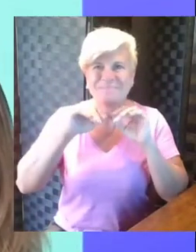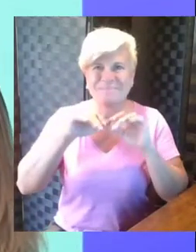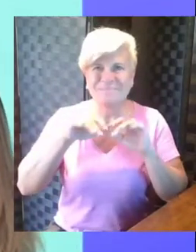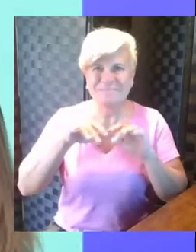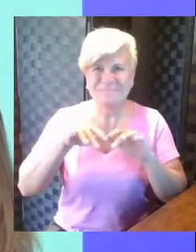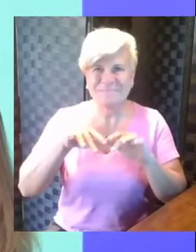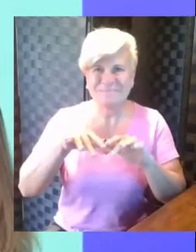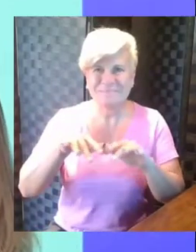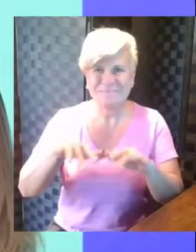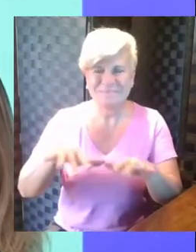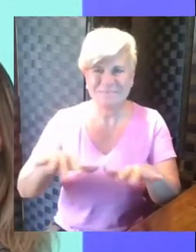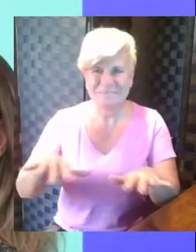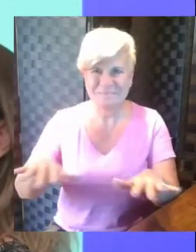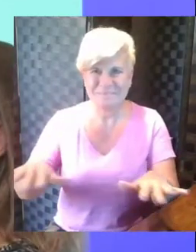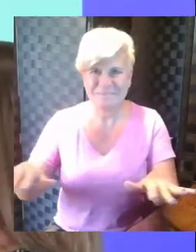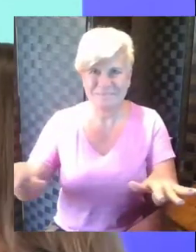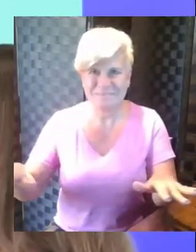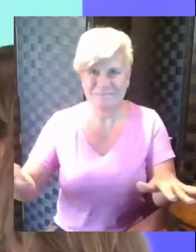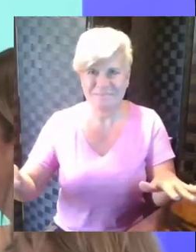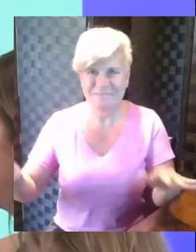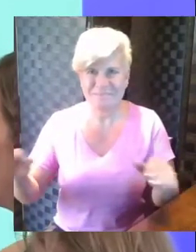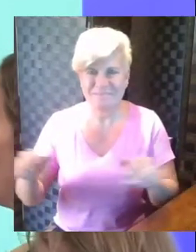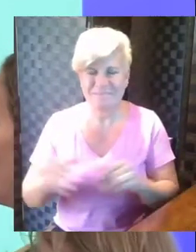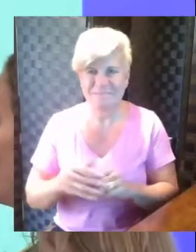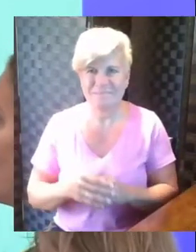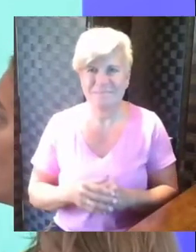Hold it for a second and let it out.